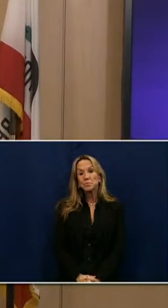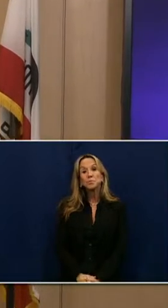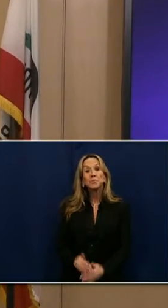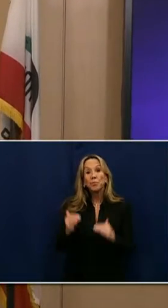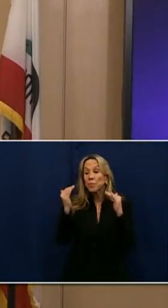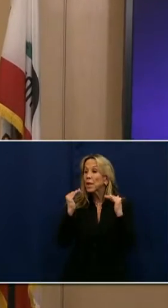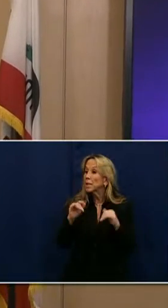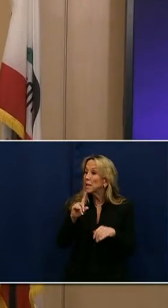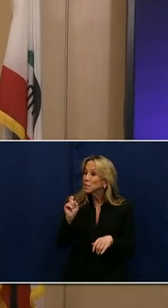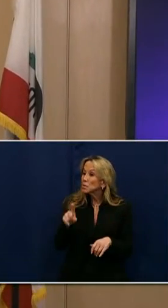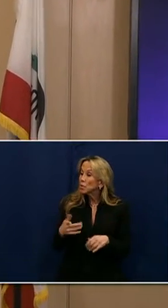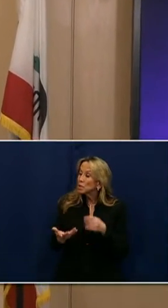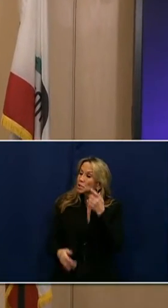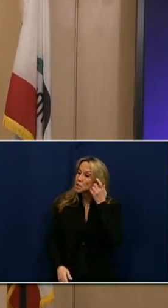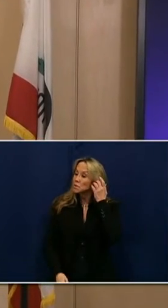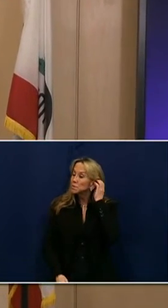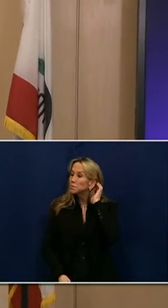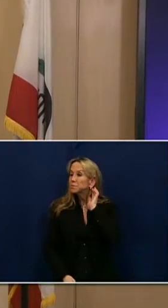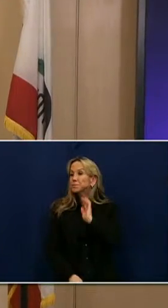Okay, next question.